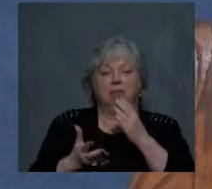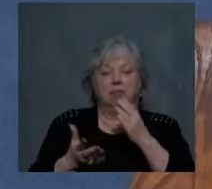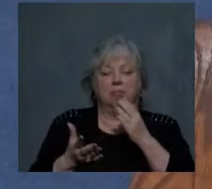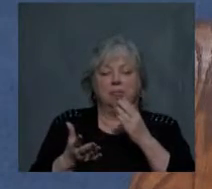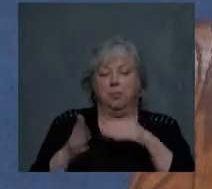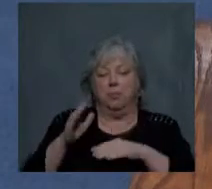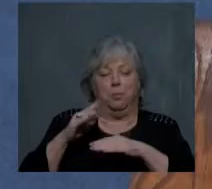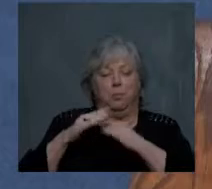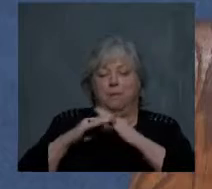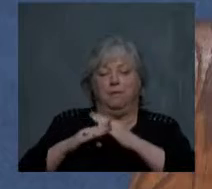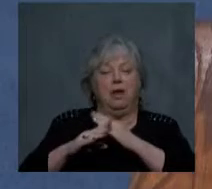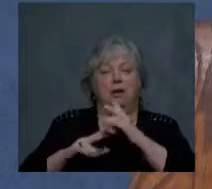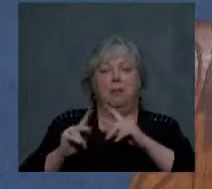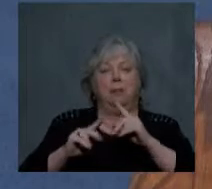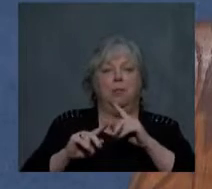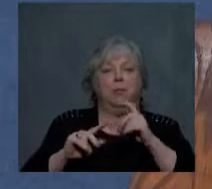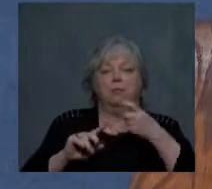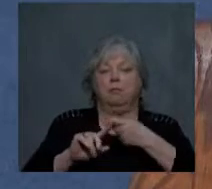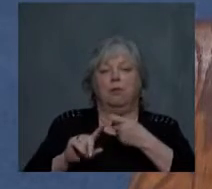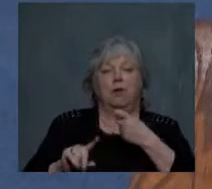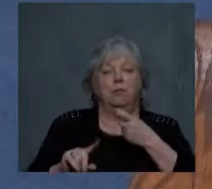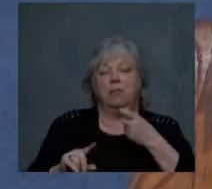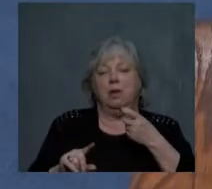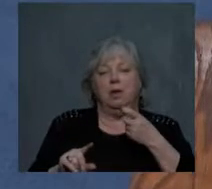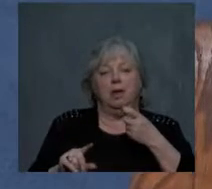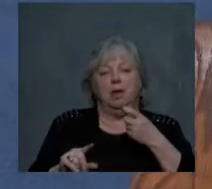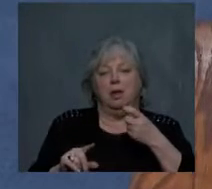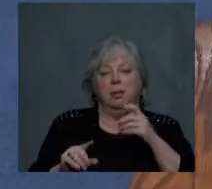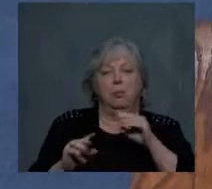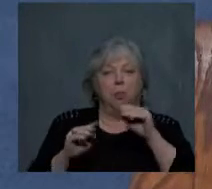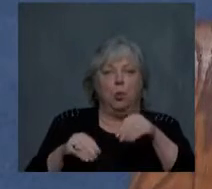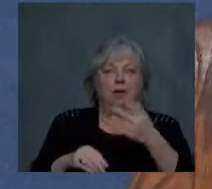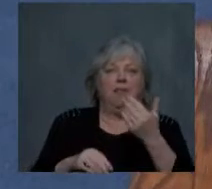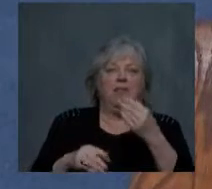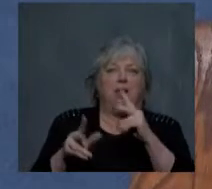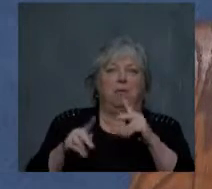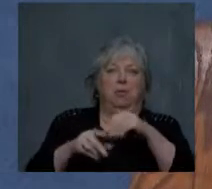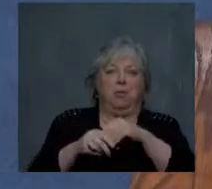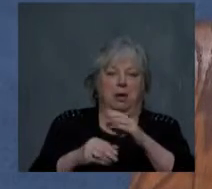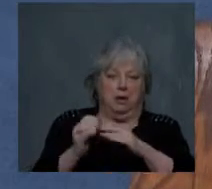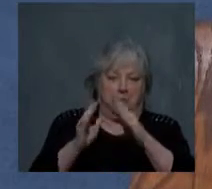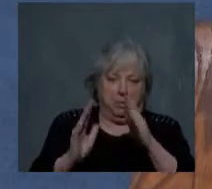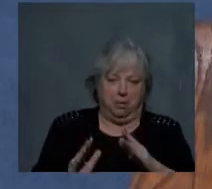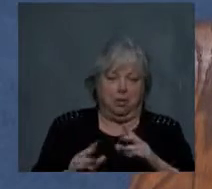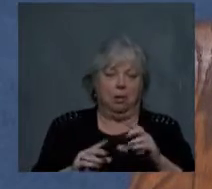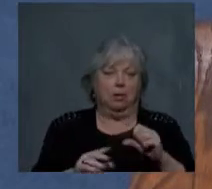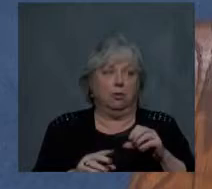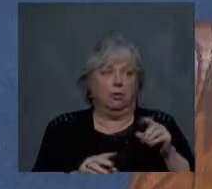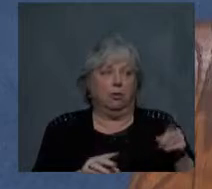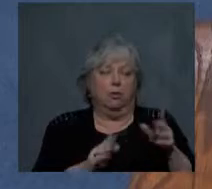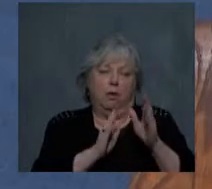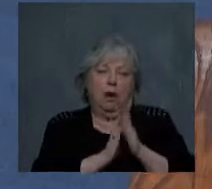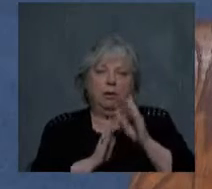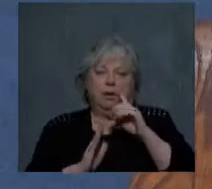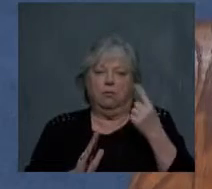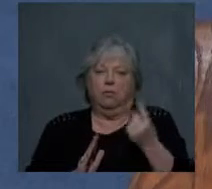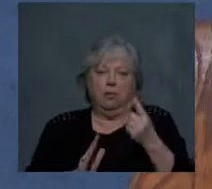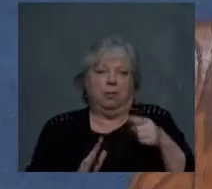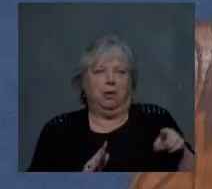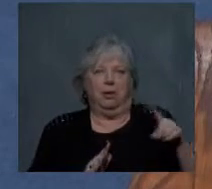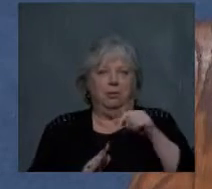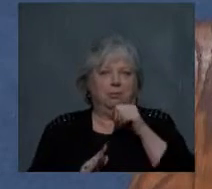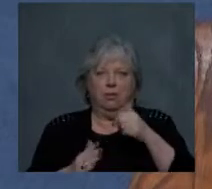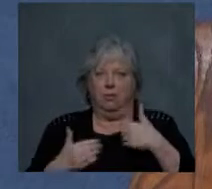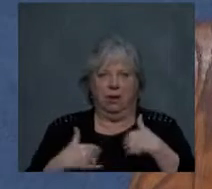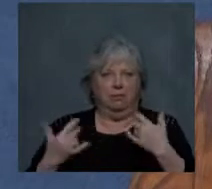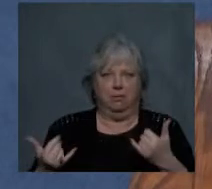been since the front end. So they're asking for something they don't presently have. We've